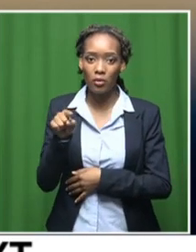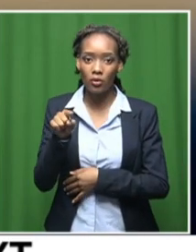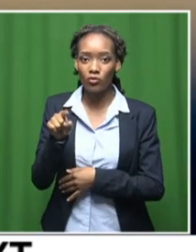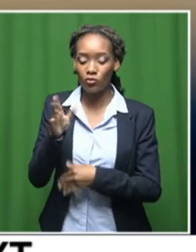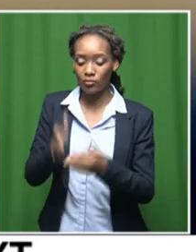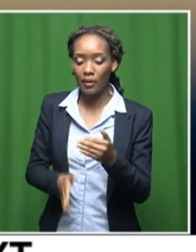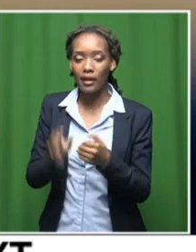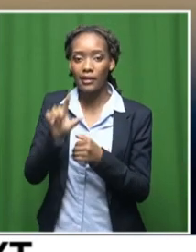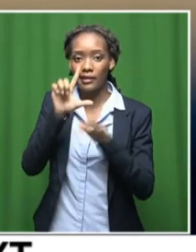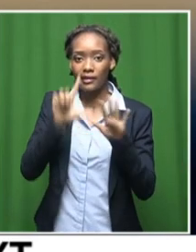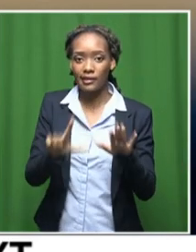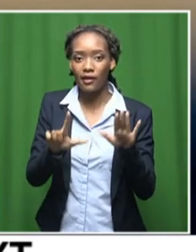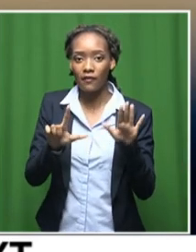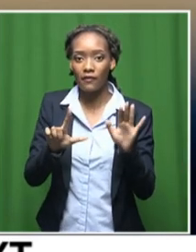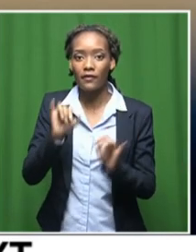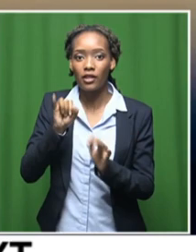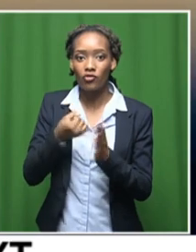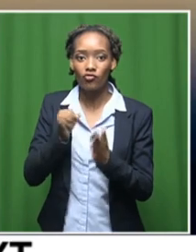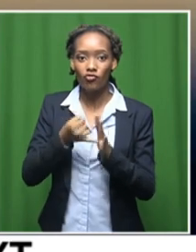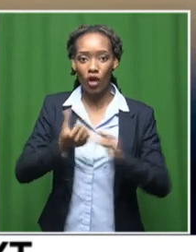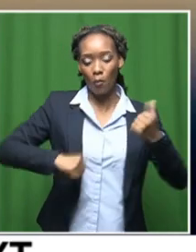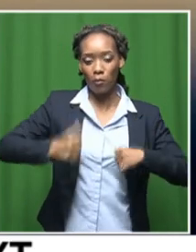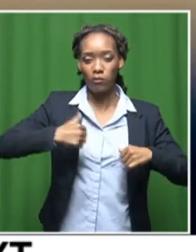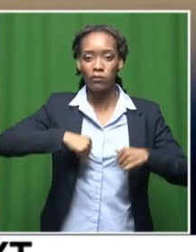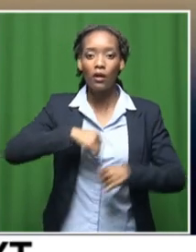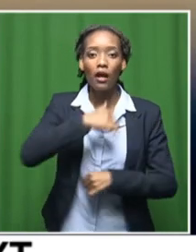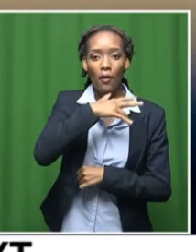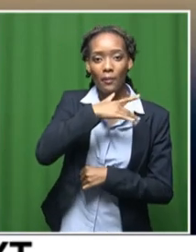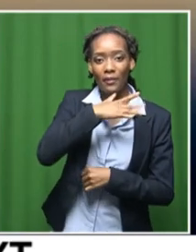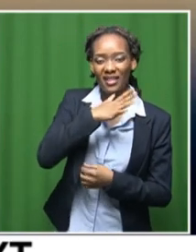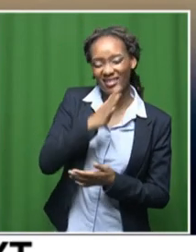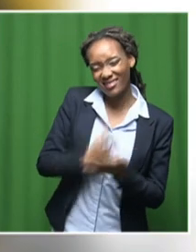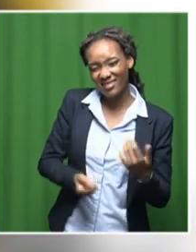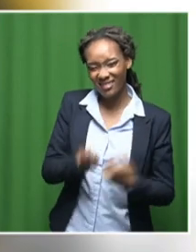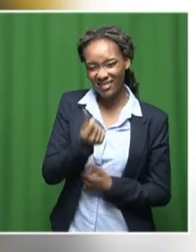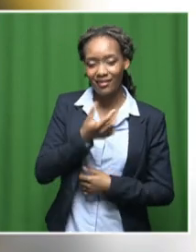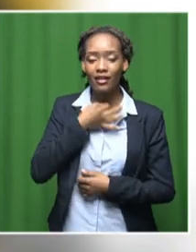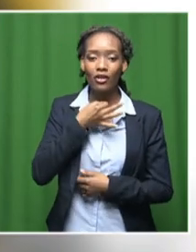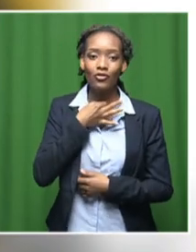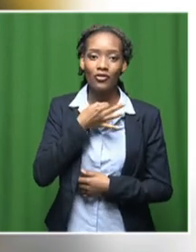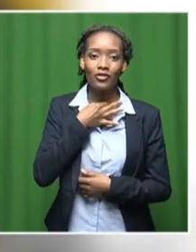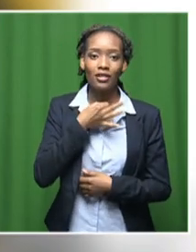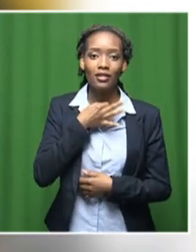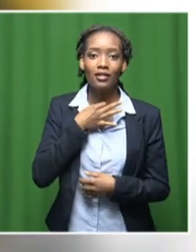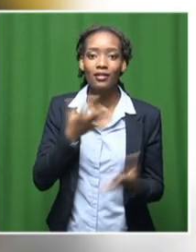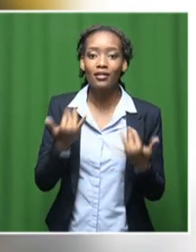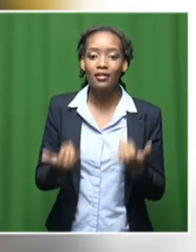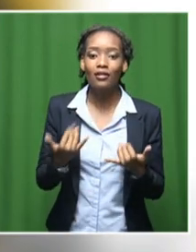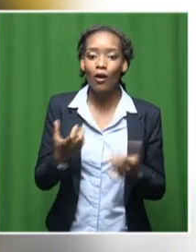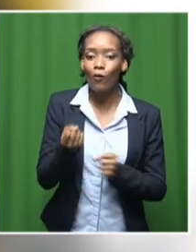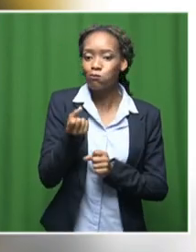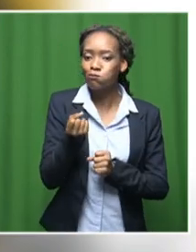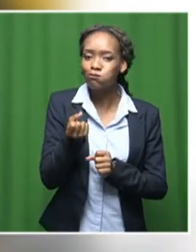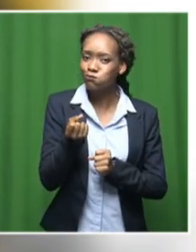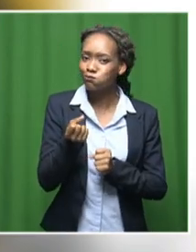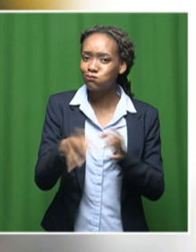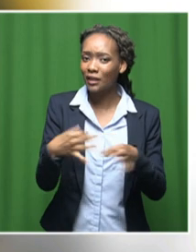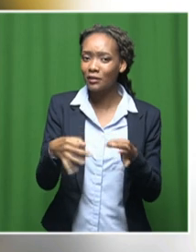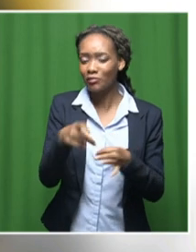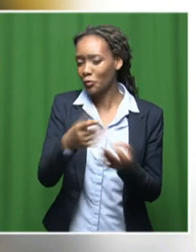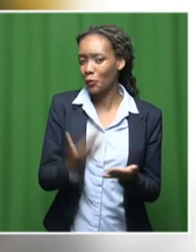January, performed in Afrikaans and some English. Now, to share some knowledge on what we can